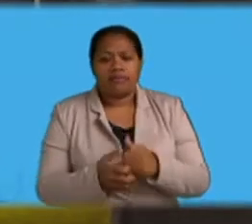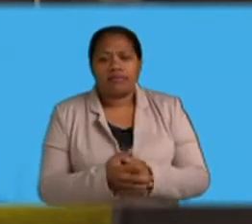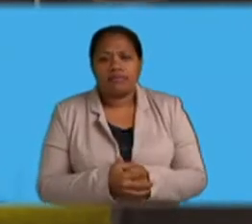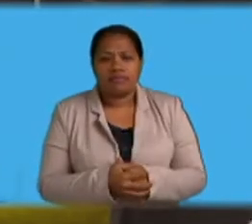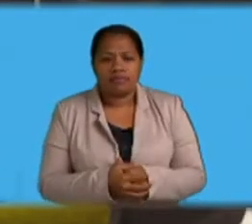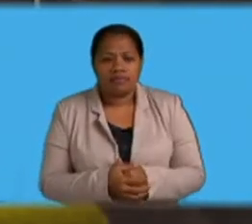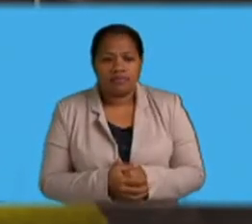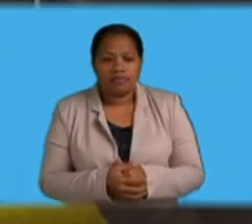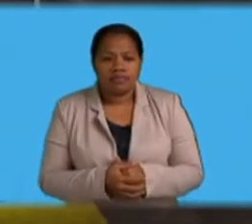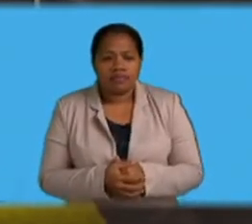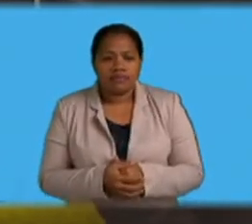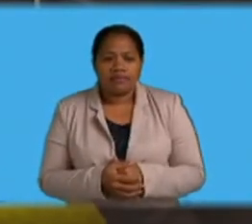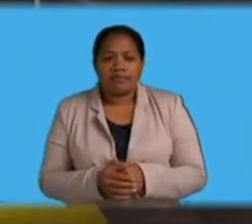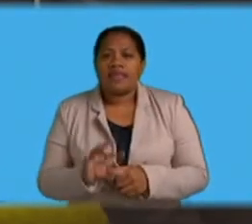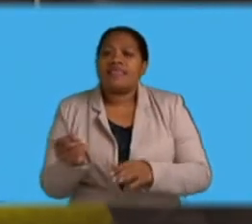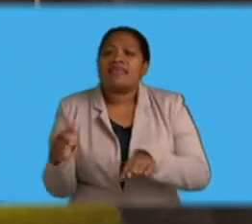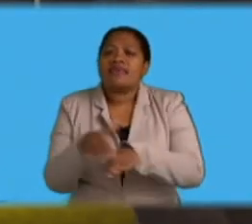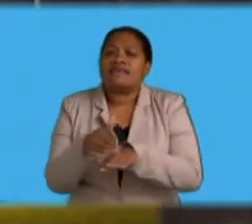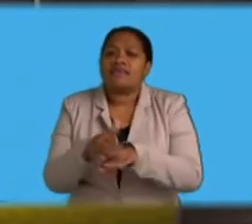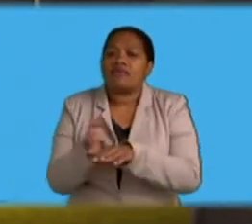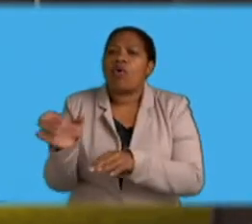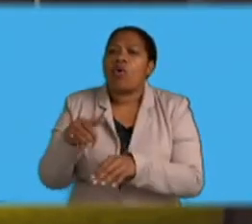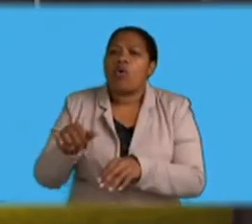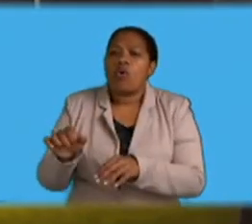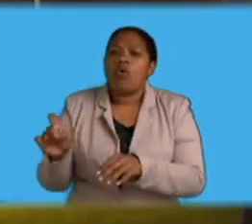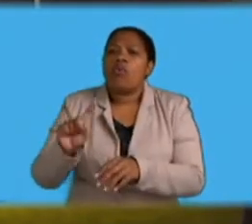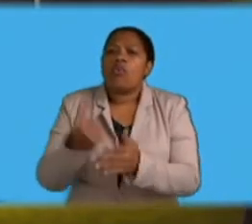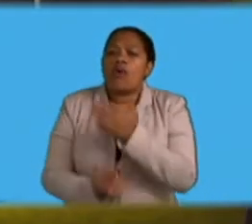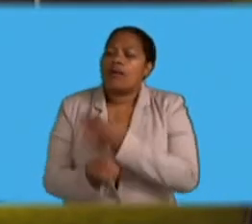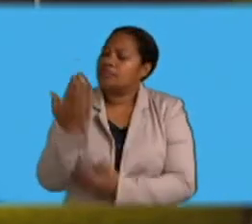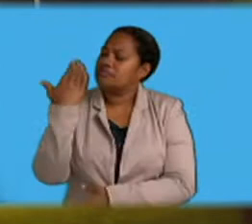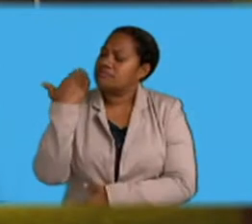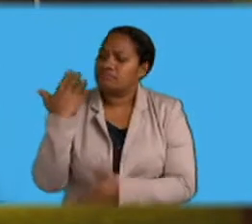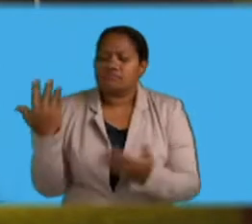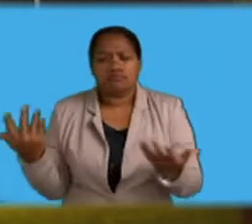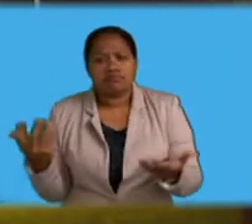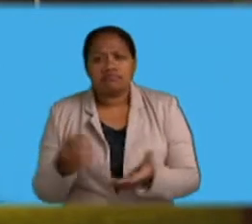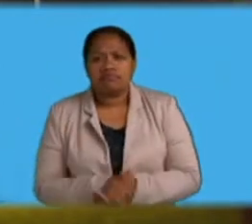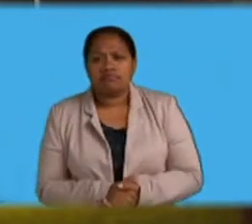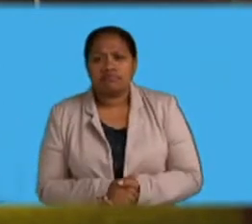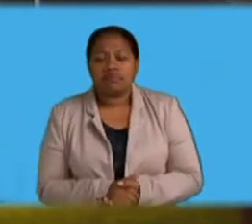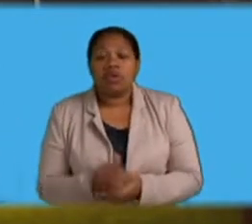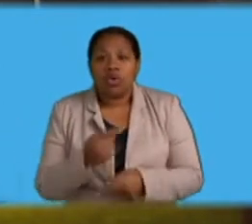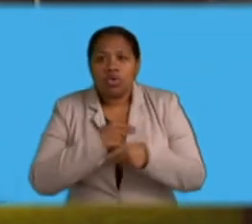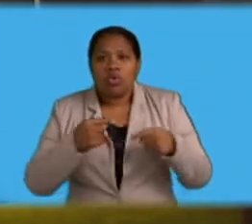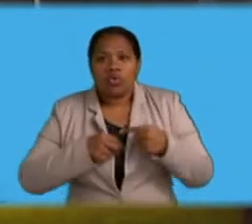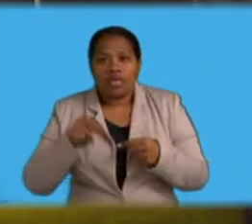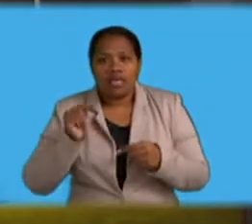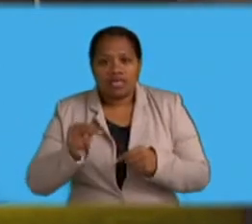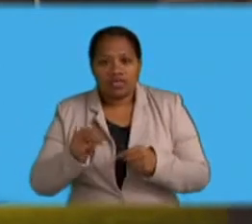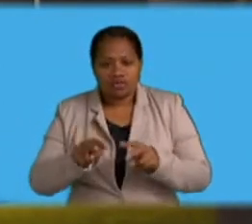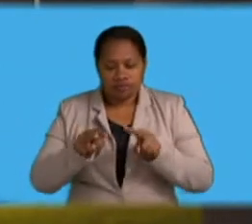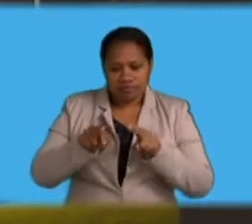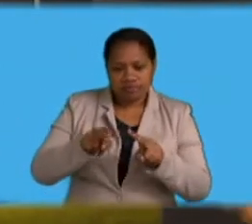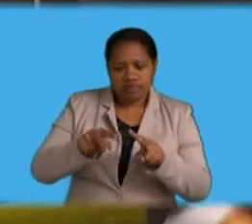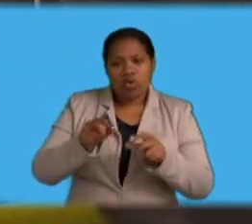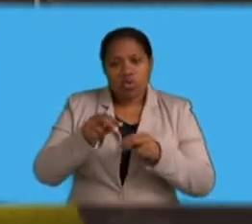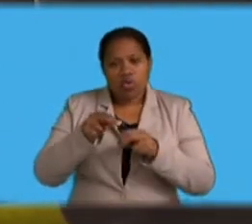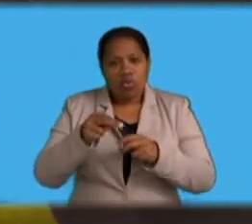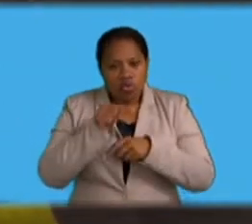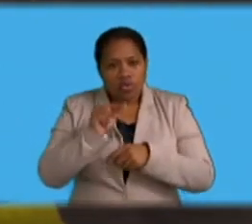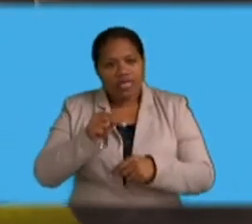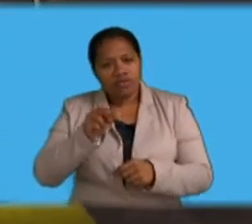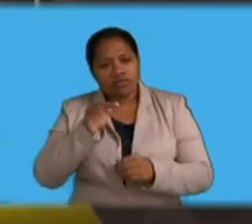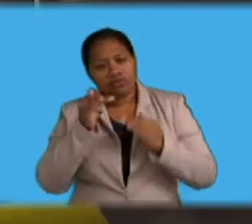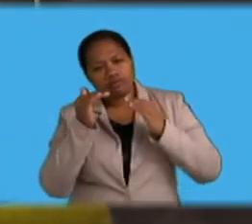is sanitization of history. We need to deal with the facts. We need to look forward. The reality is, Madam